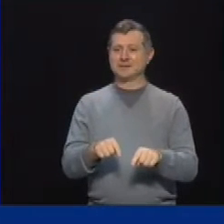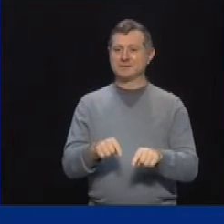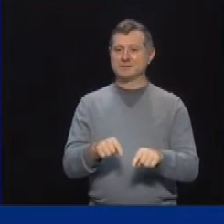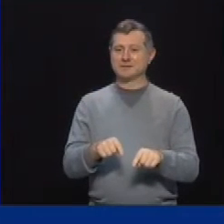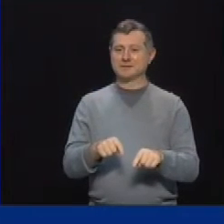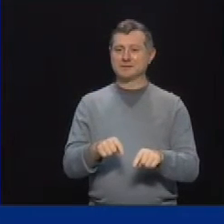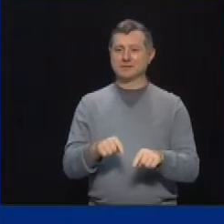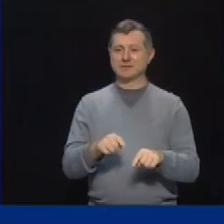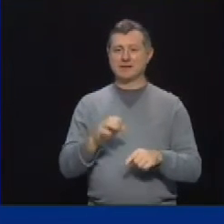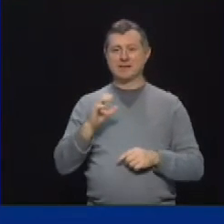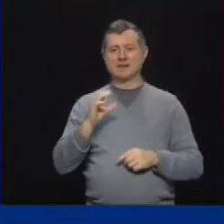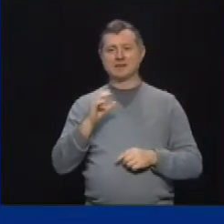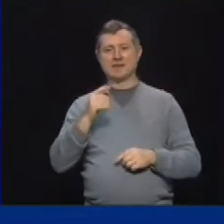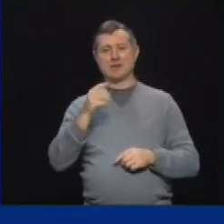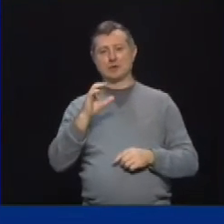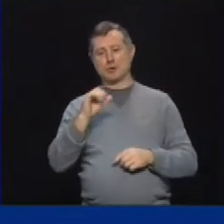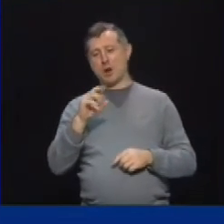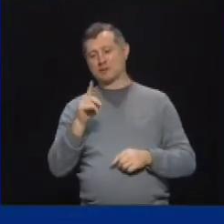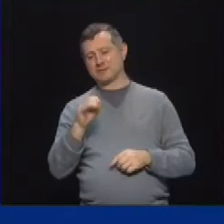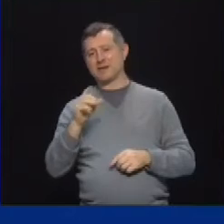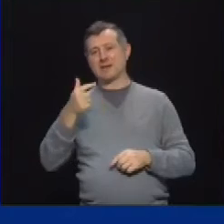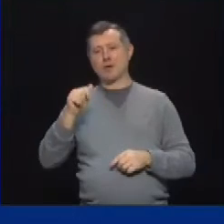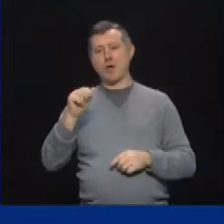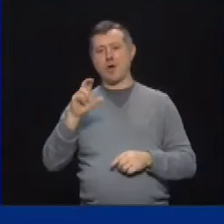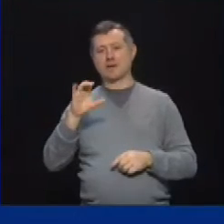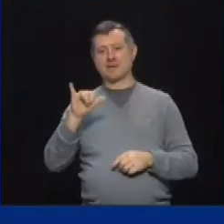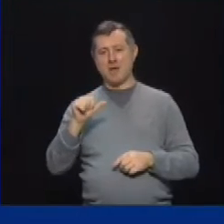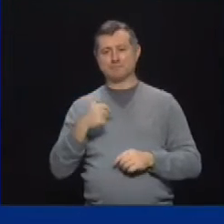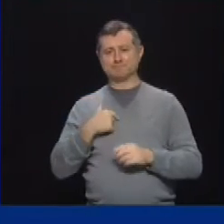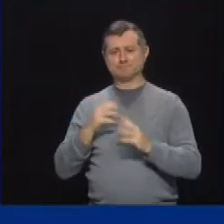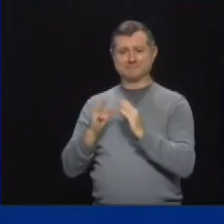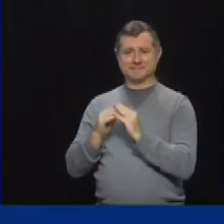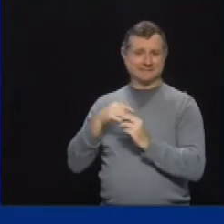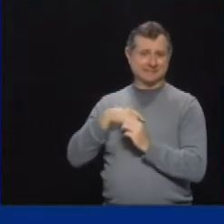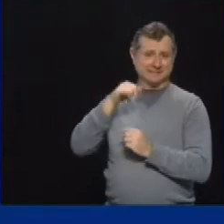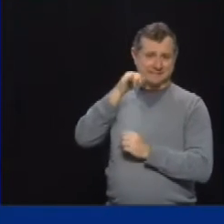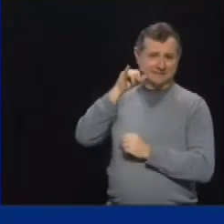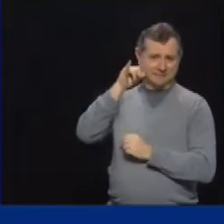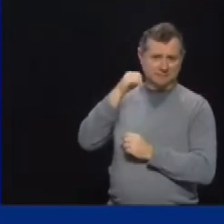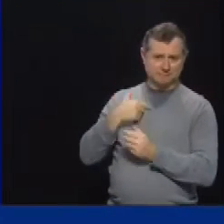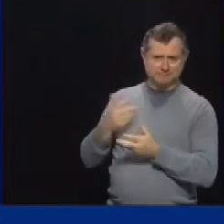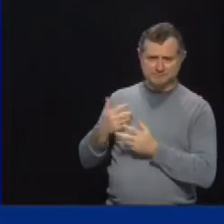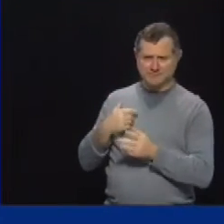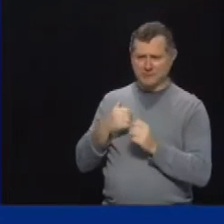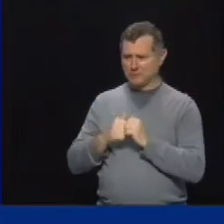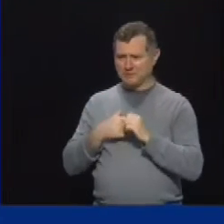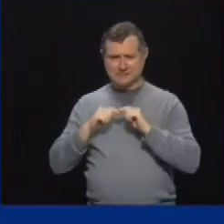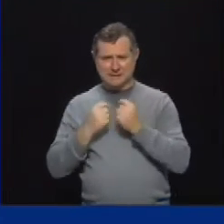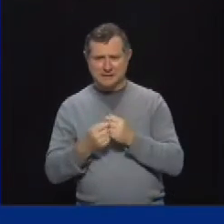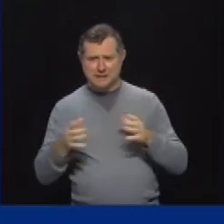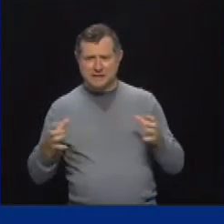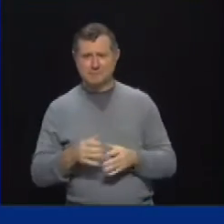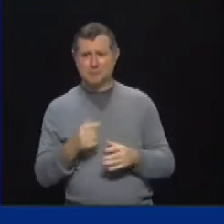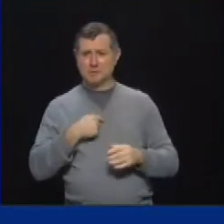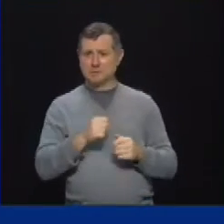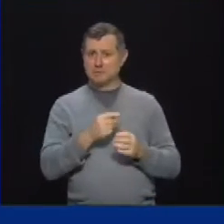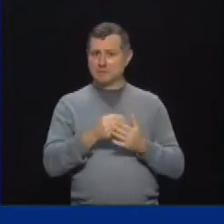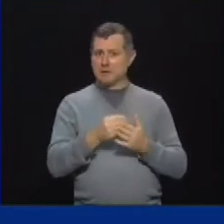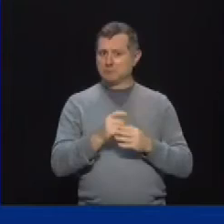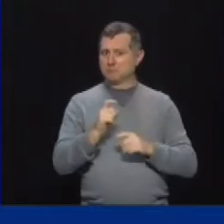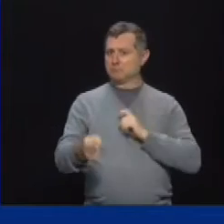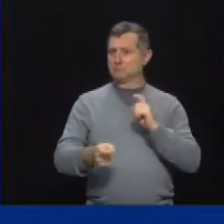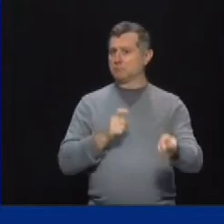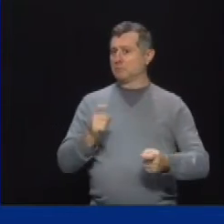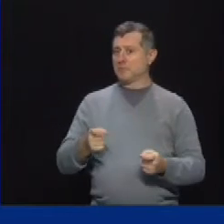as other members of my team, to make sure that money gets out. So we can disagree on whether or not it was secret. I think everybody knew what I was working